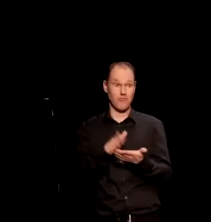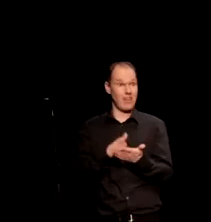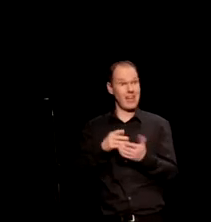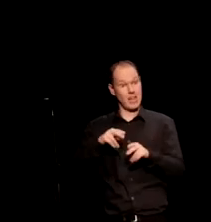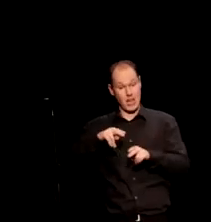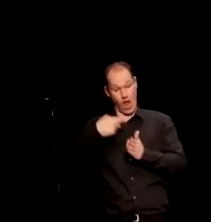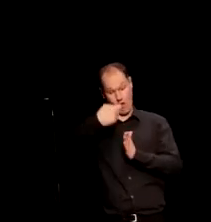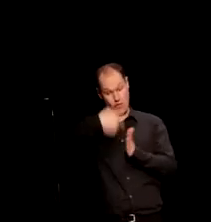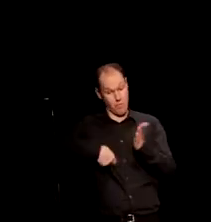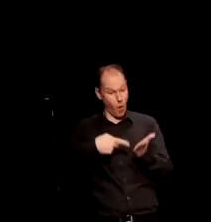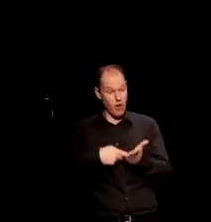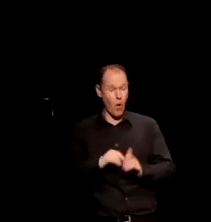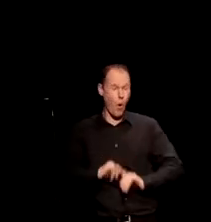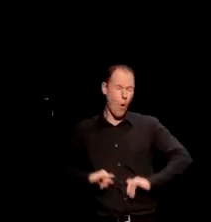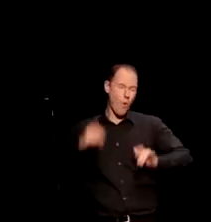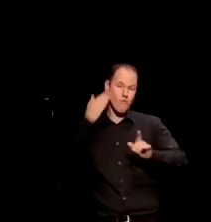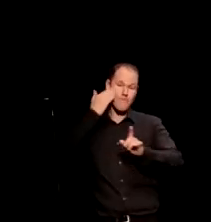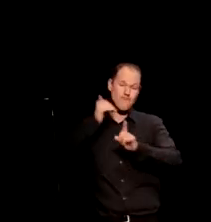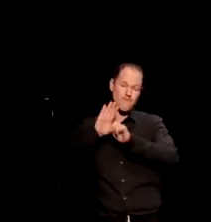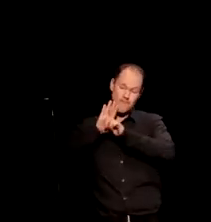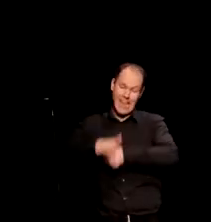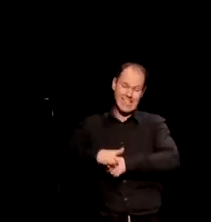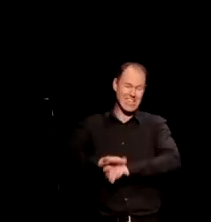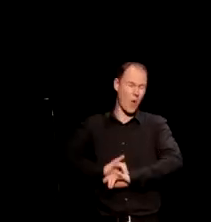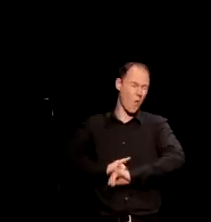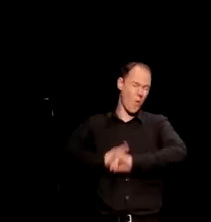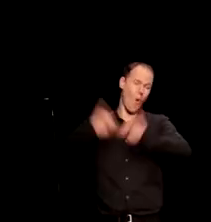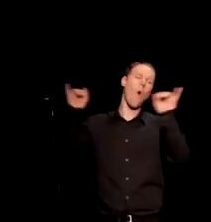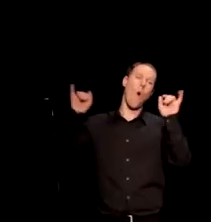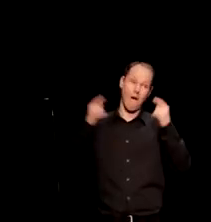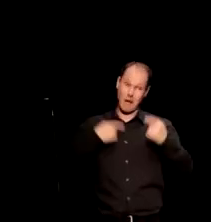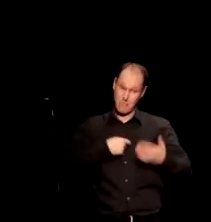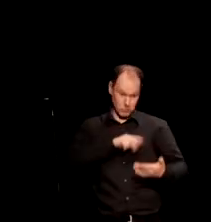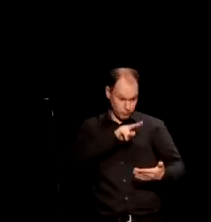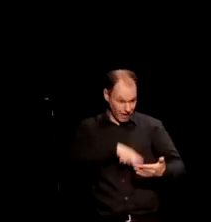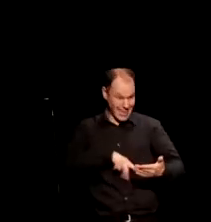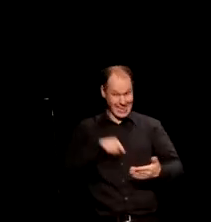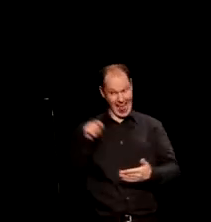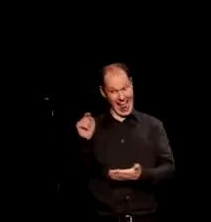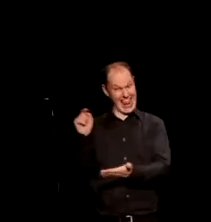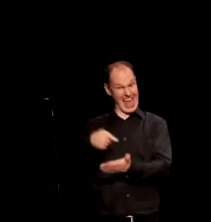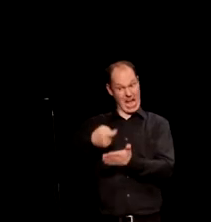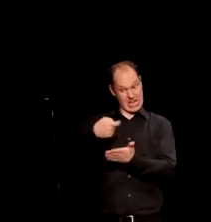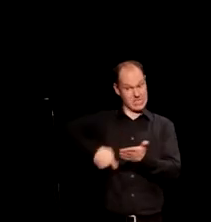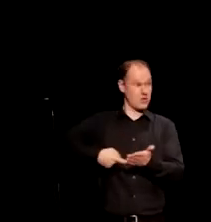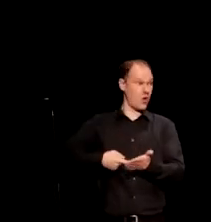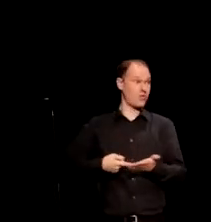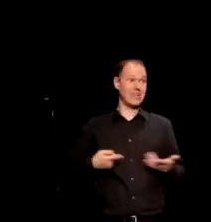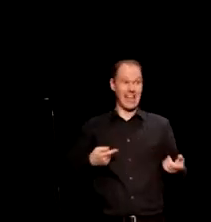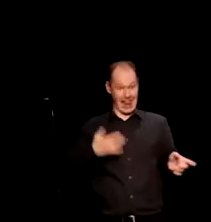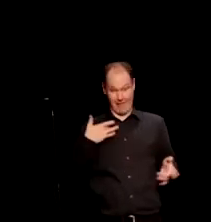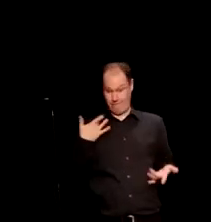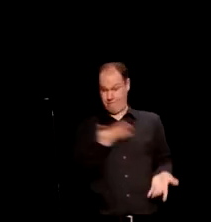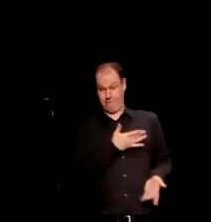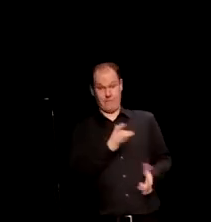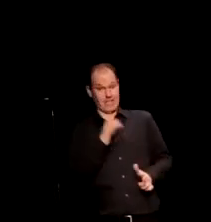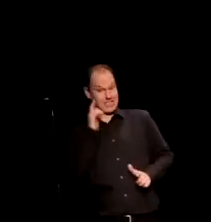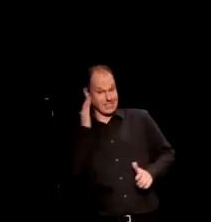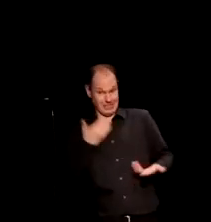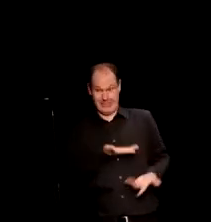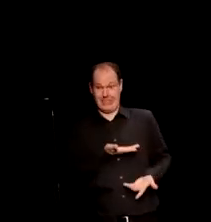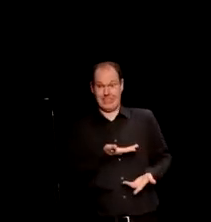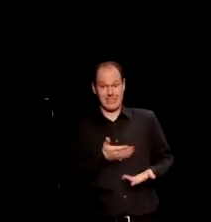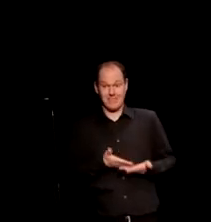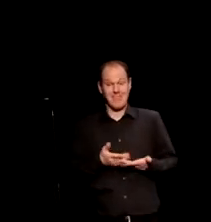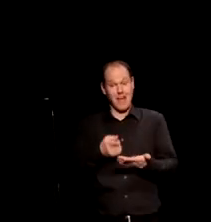thing I have read. And I've read a lot of stuff. Yeah. And I live in this skin, in this country at this time. It was